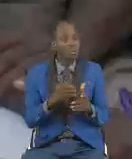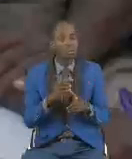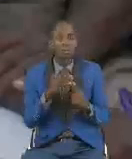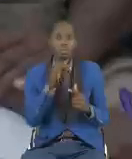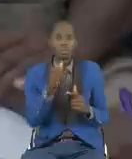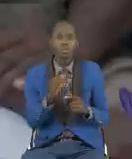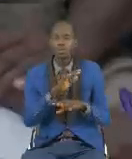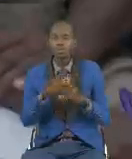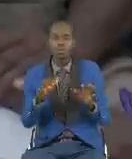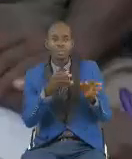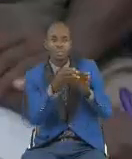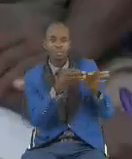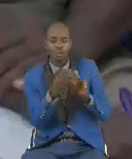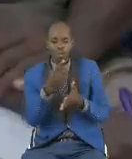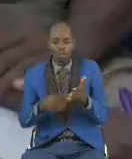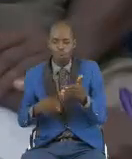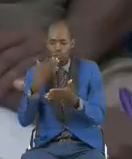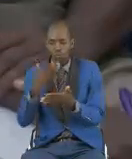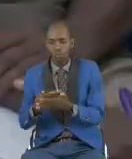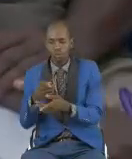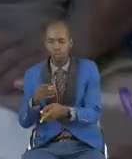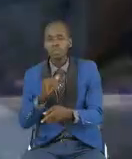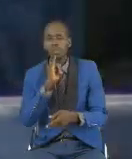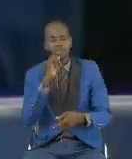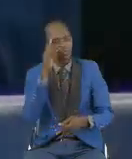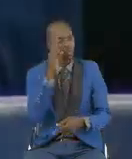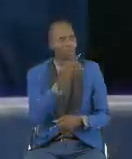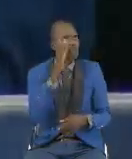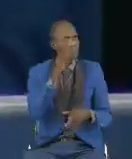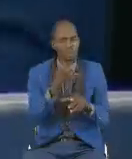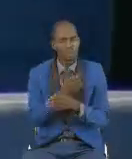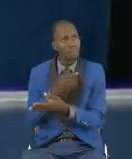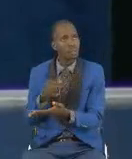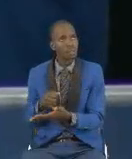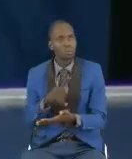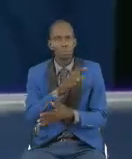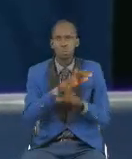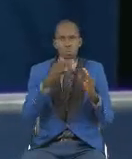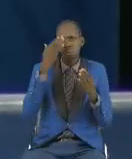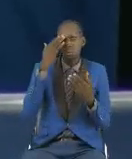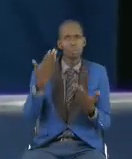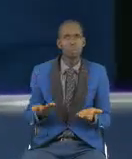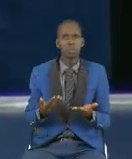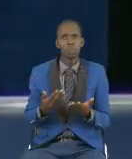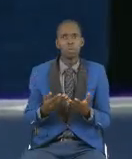do. Will you take it? He doesn't know whether what he has already is better than